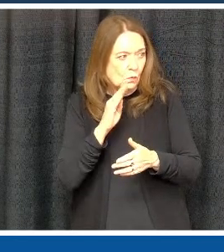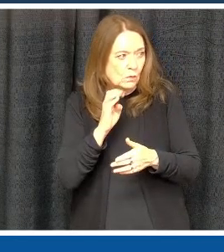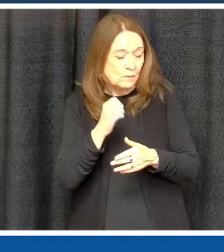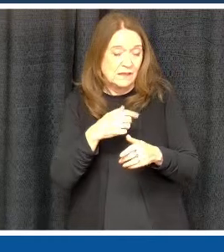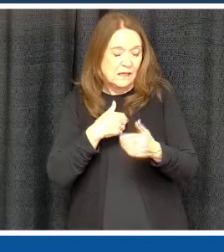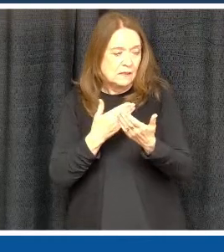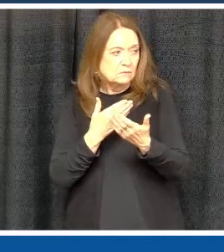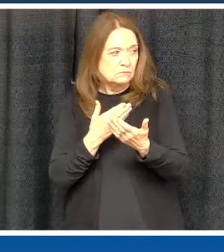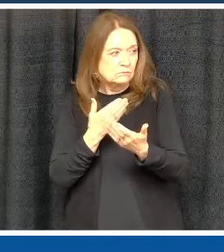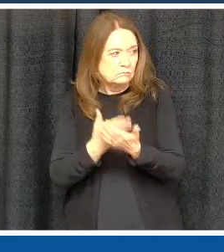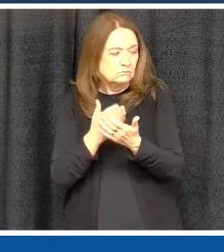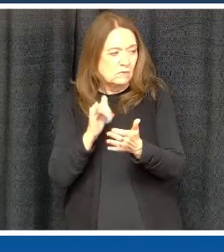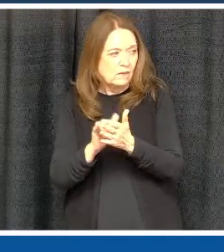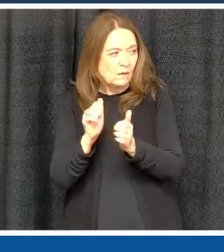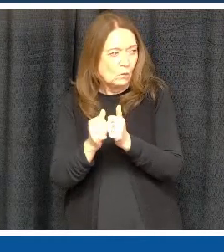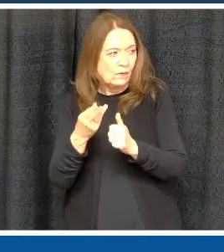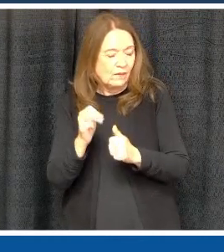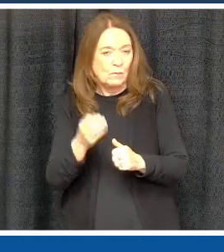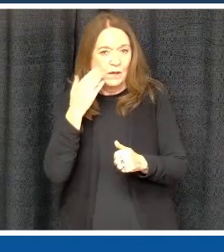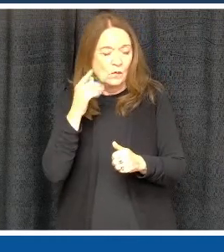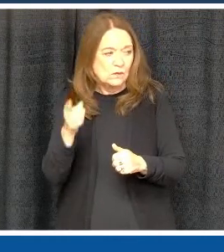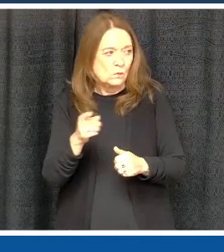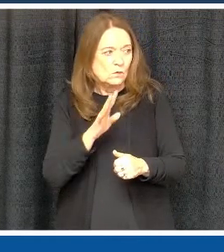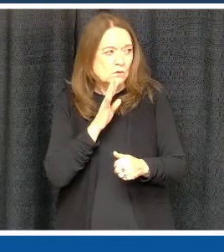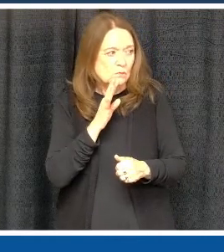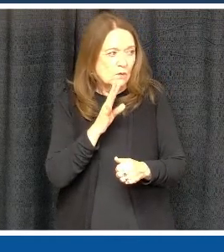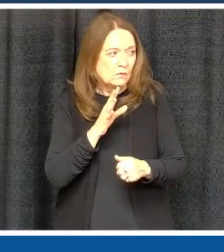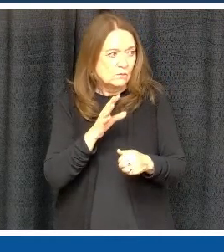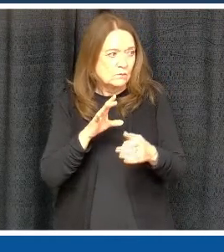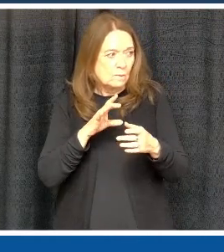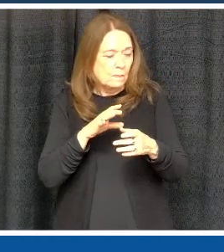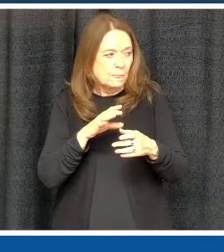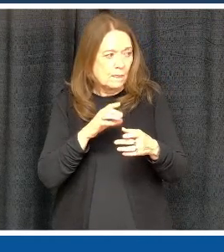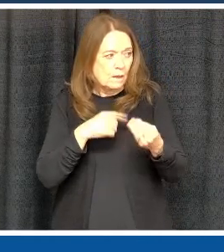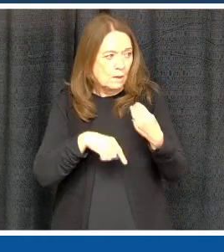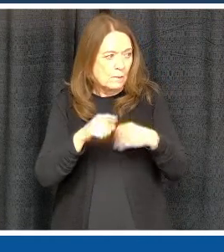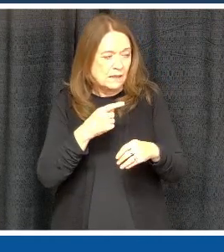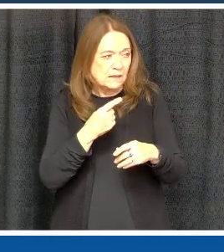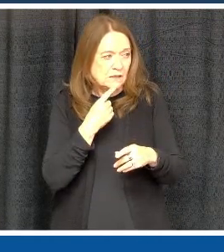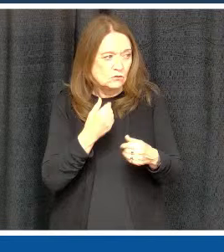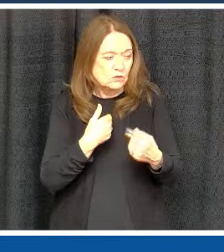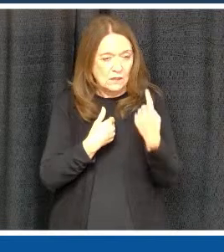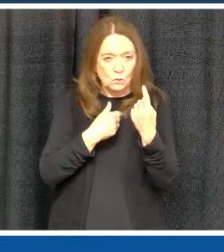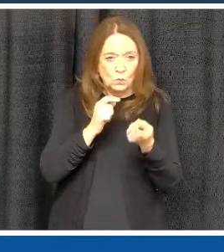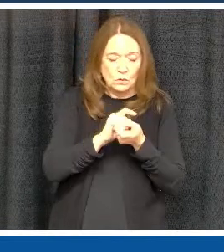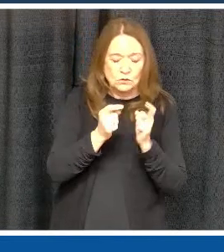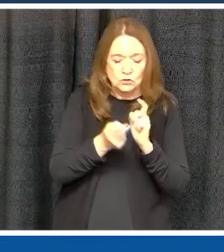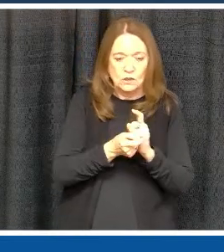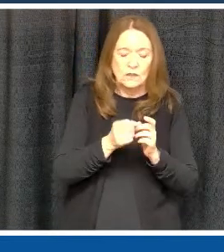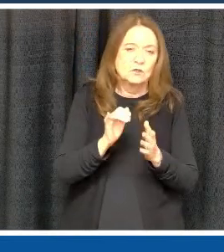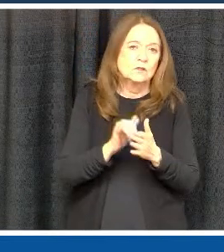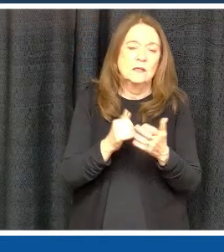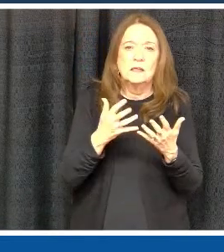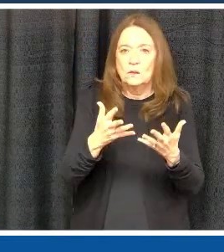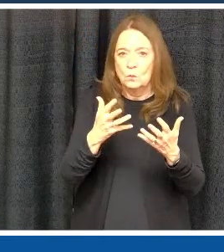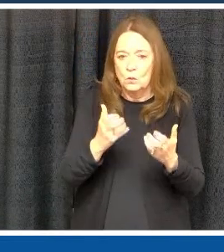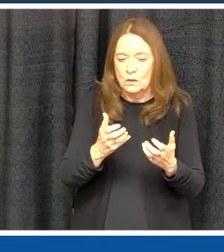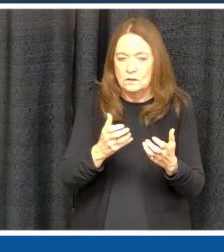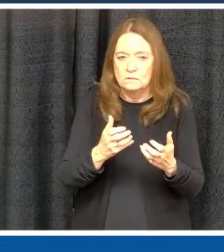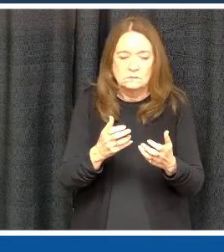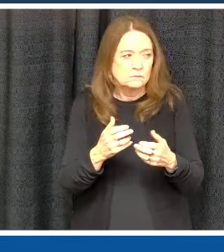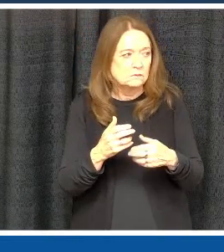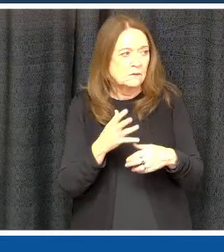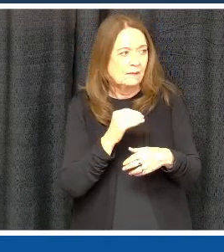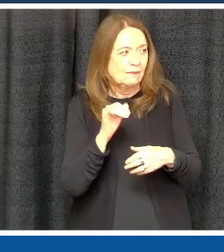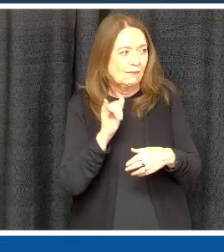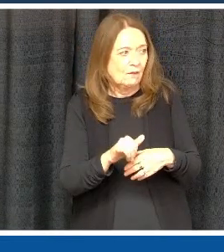verify that with him because I know he was the one that spoke in regard to, he just had one change that he wanted to be made.